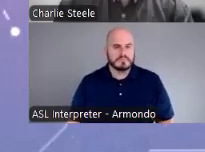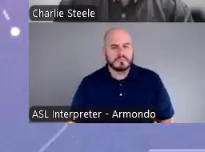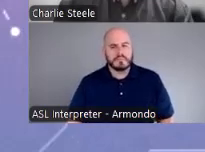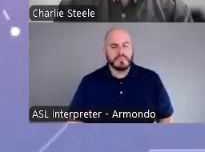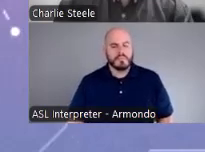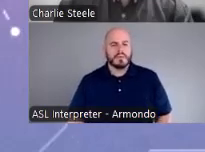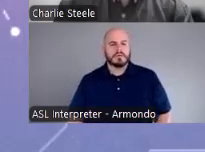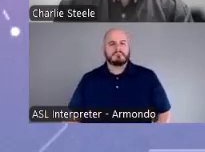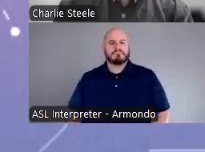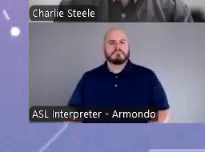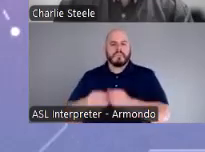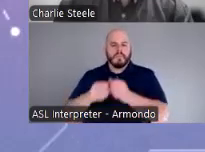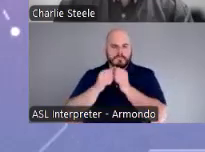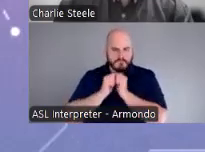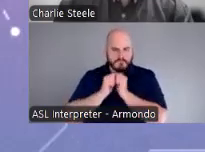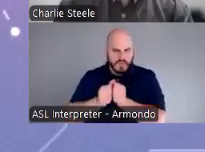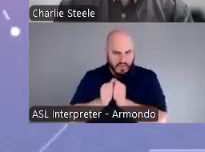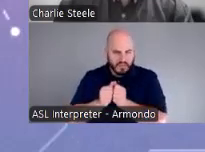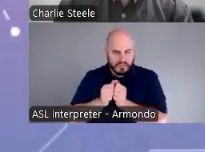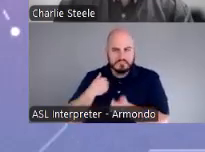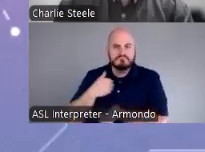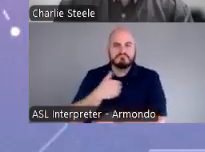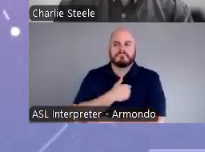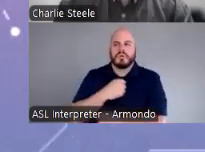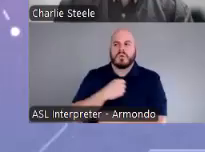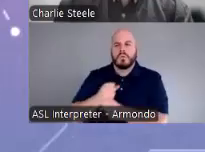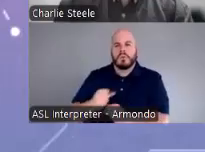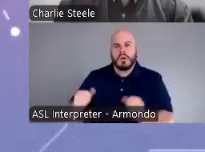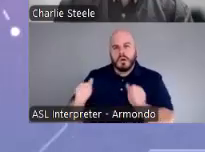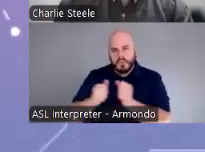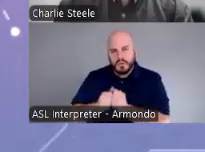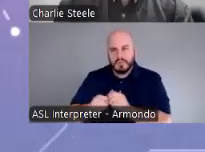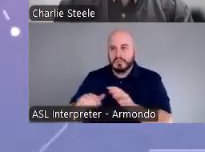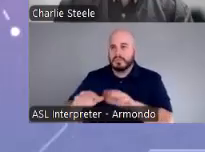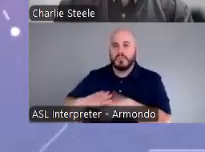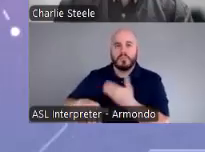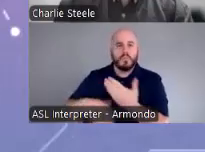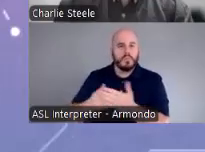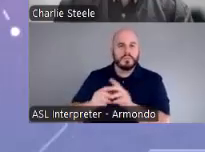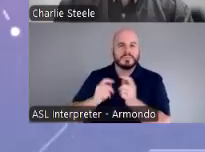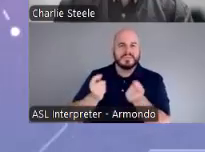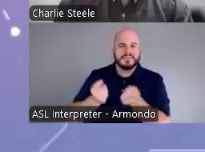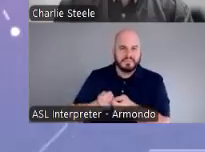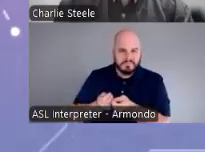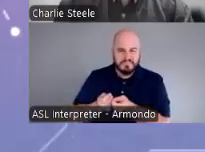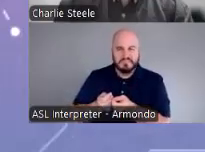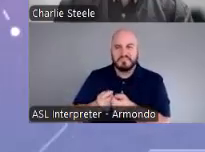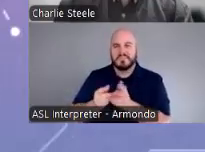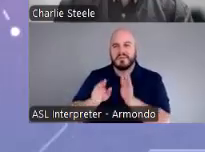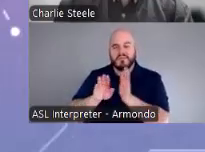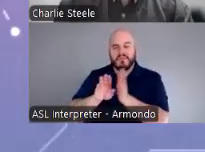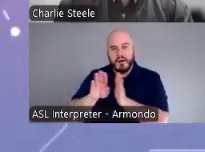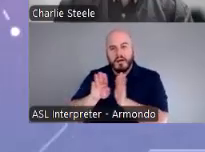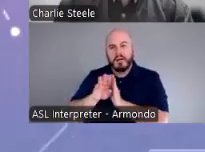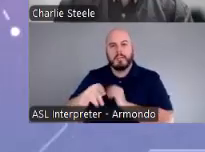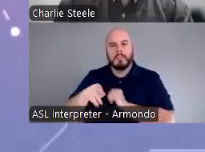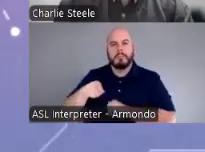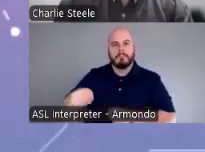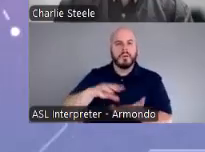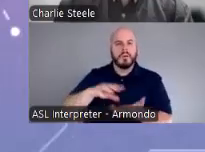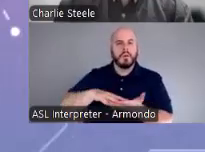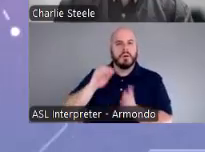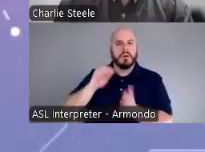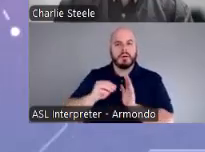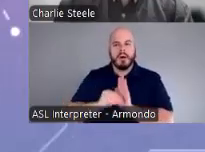So together, we work with, the whole team. We develop this reflective learning model,